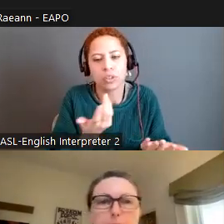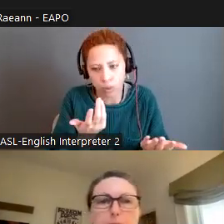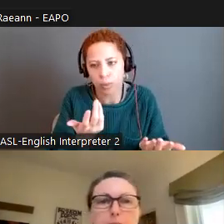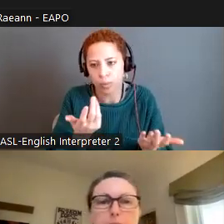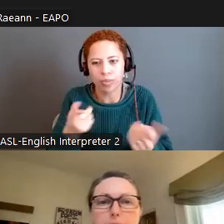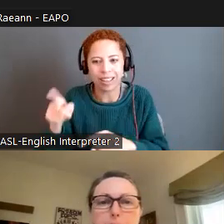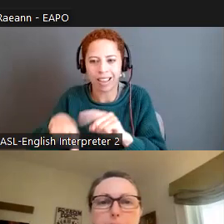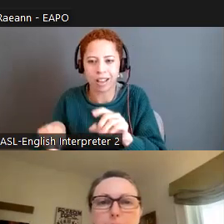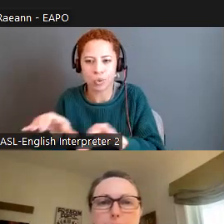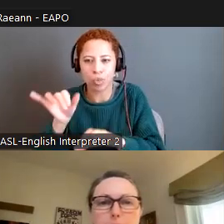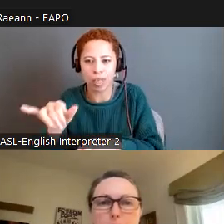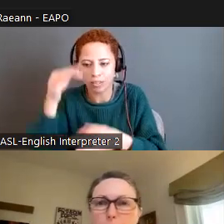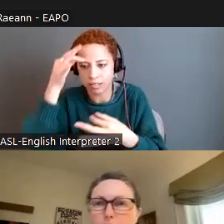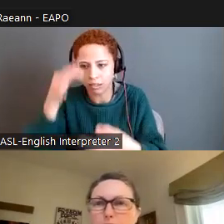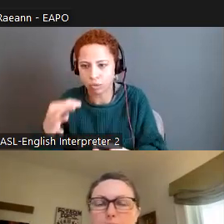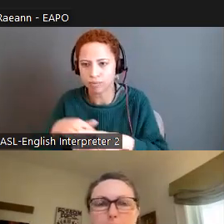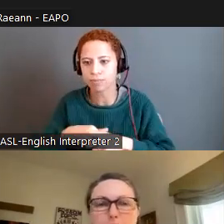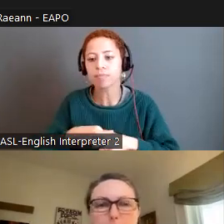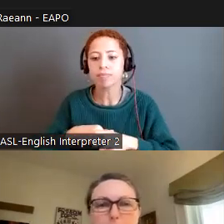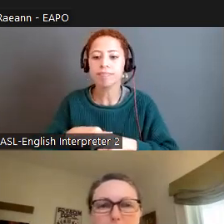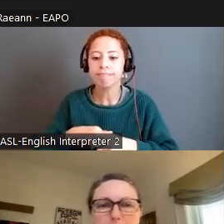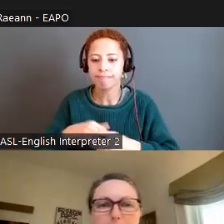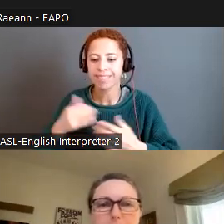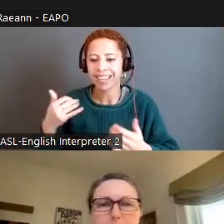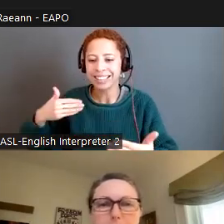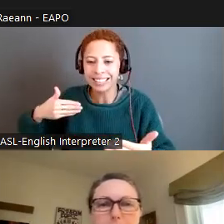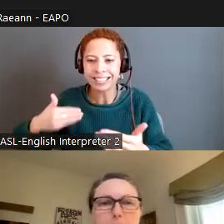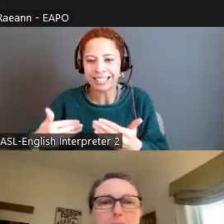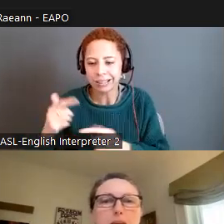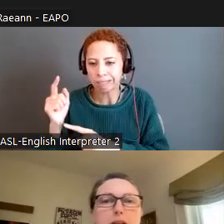Okay. So we are coming up to 1 minute.